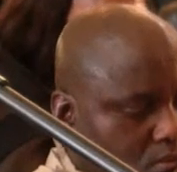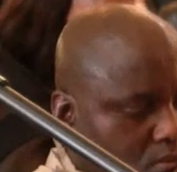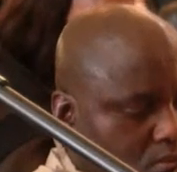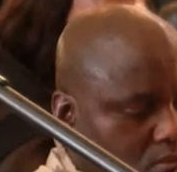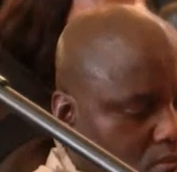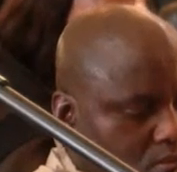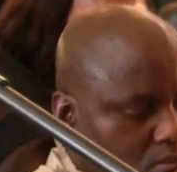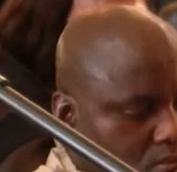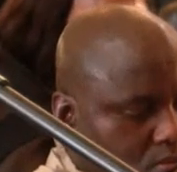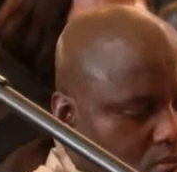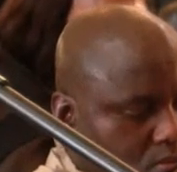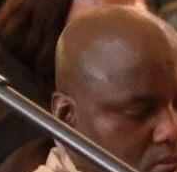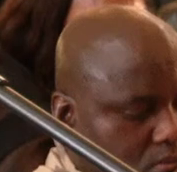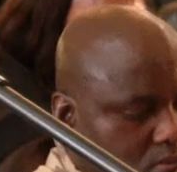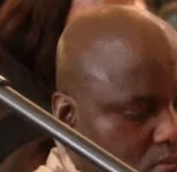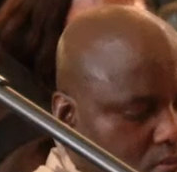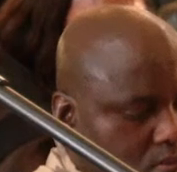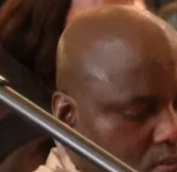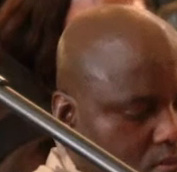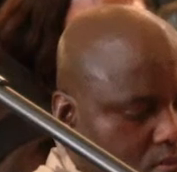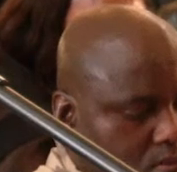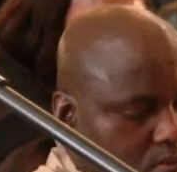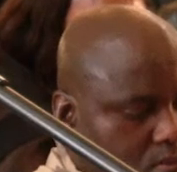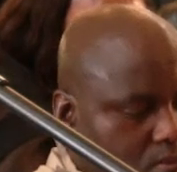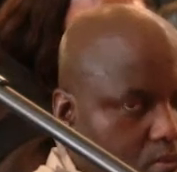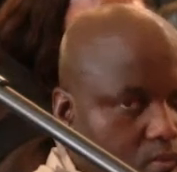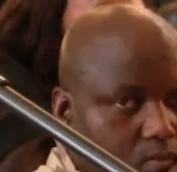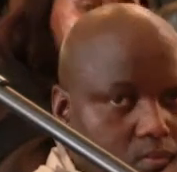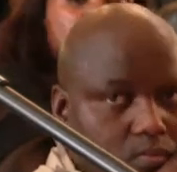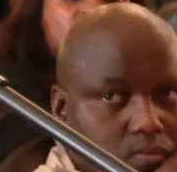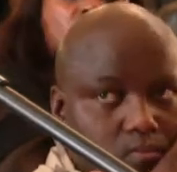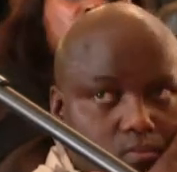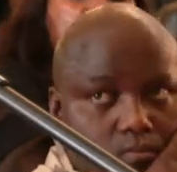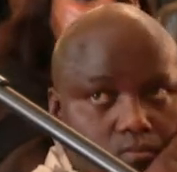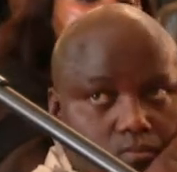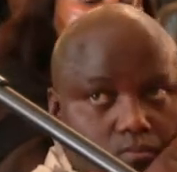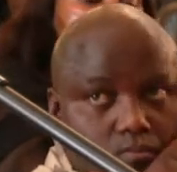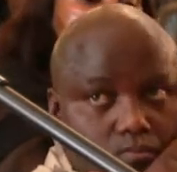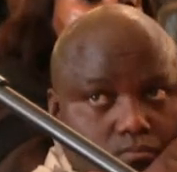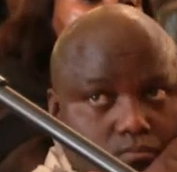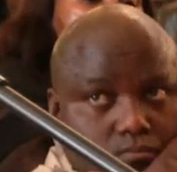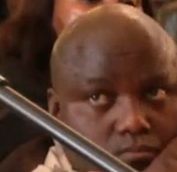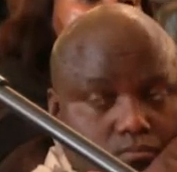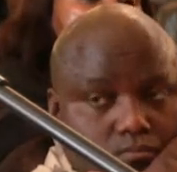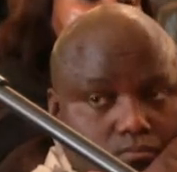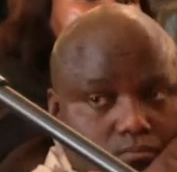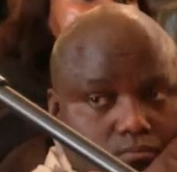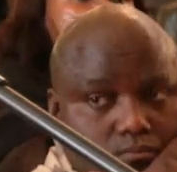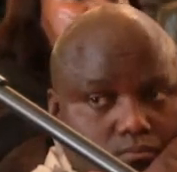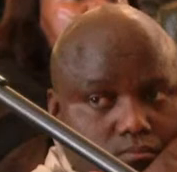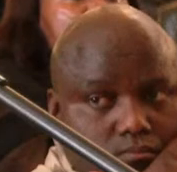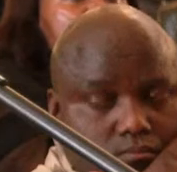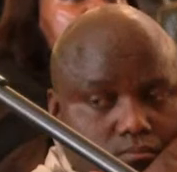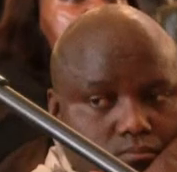Learners well-being and access to learning the Legacy occur of colonization